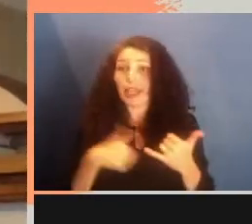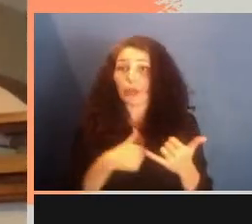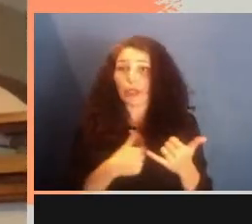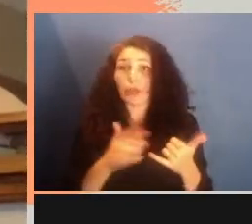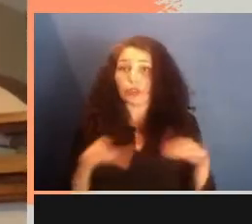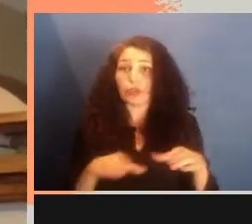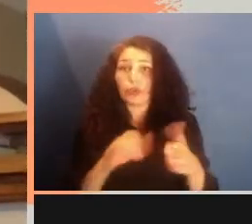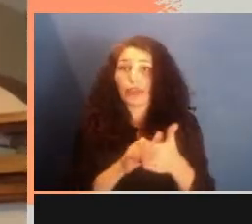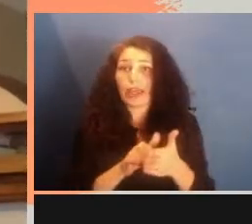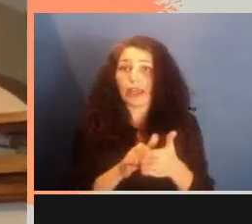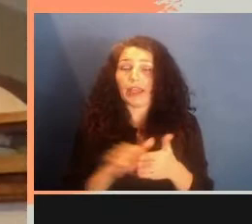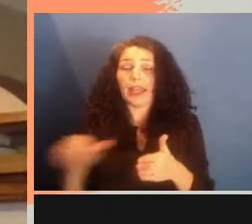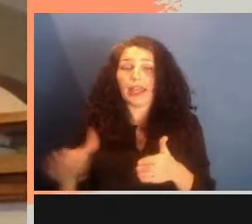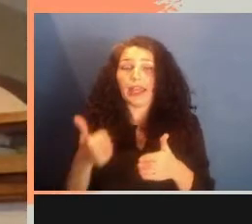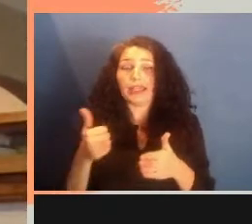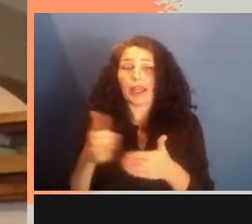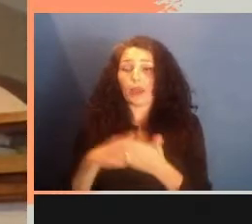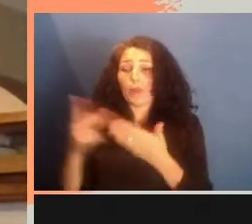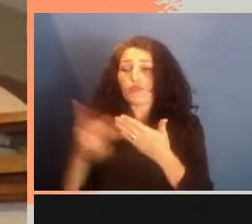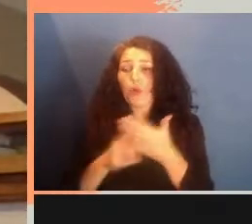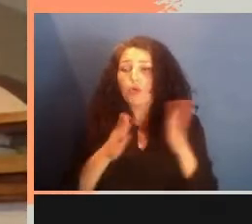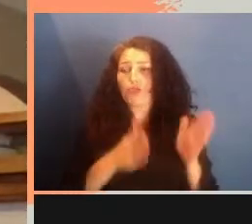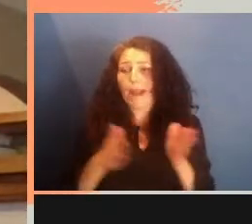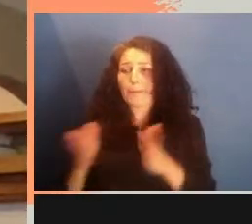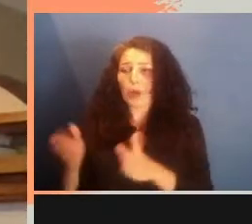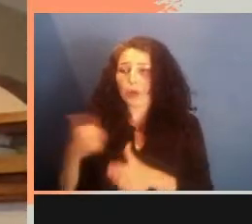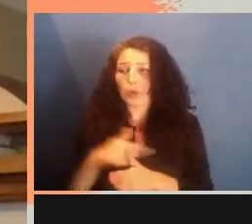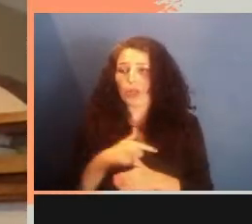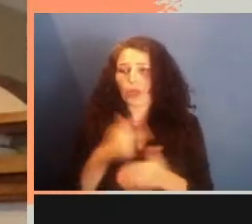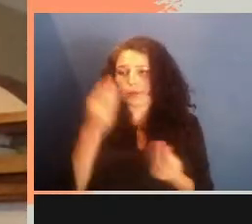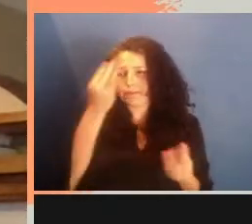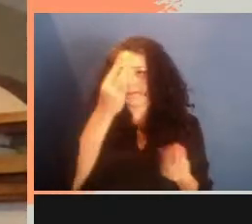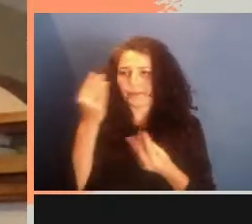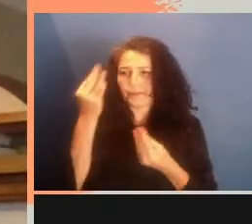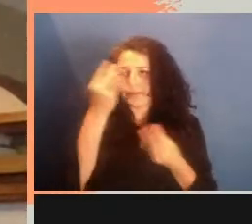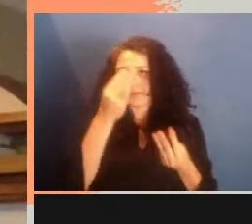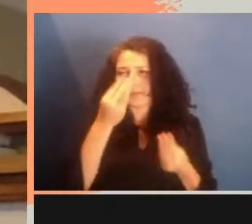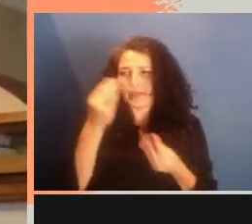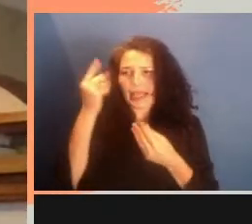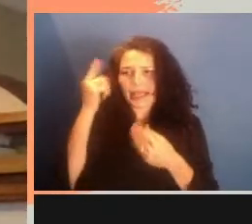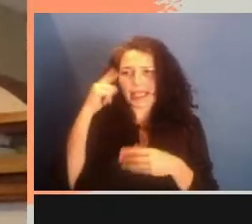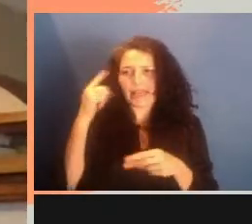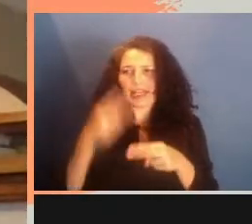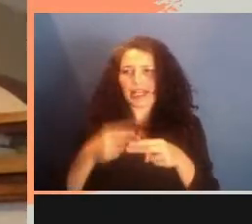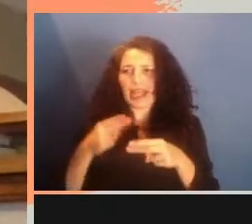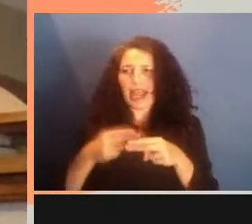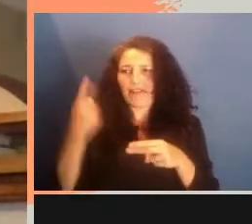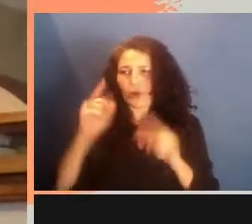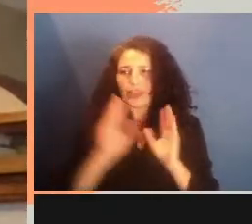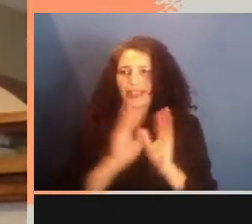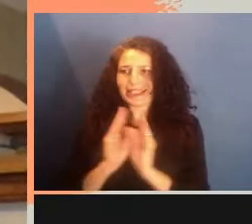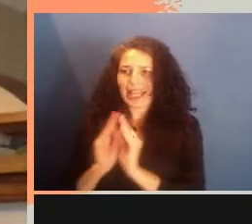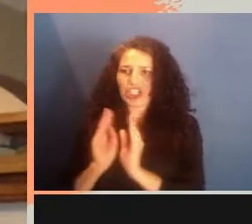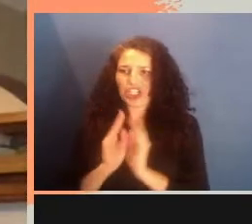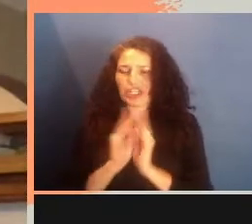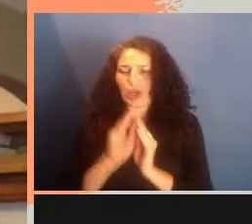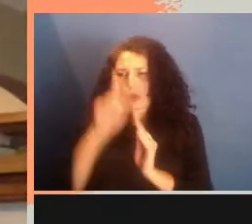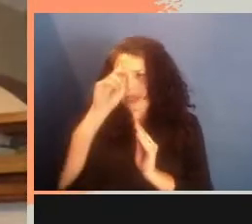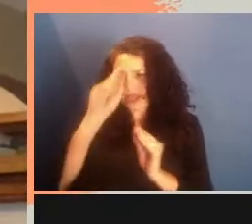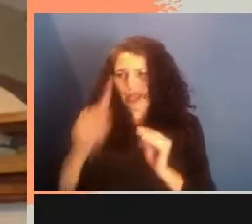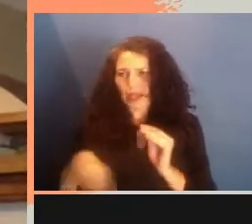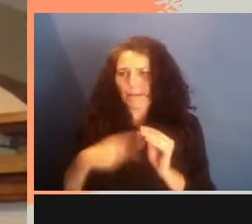As the other programmers and I were sitting around trying to come up for a name for this session, we thought about the very